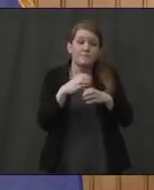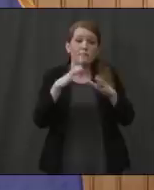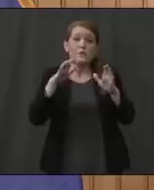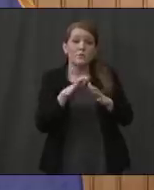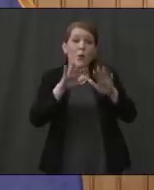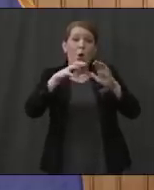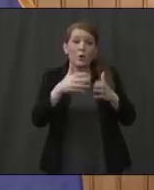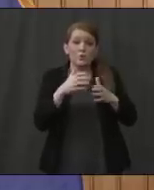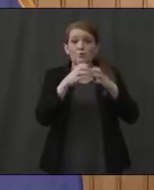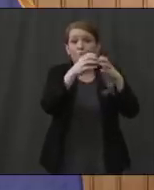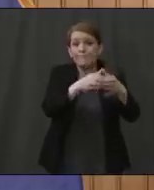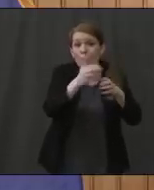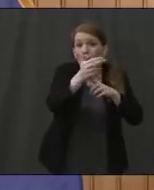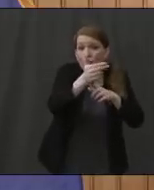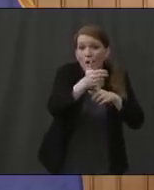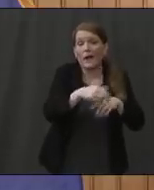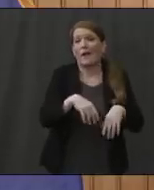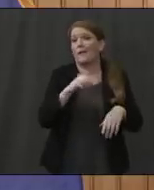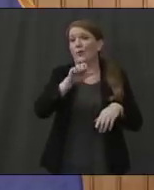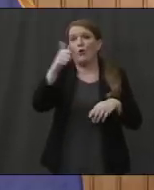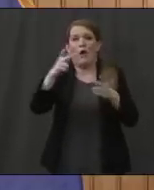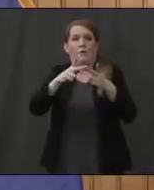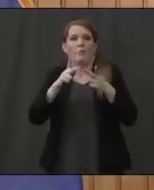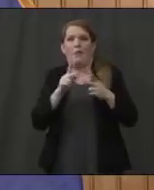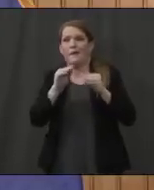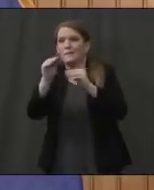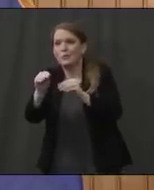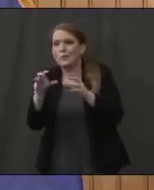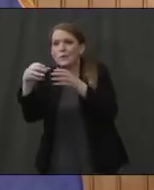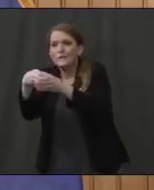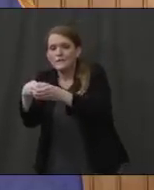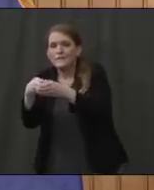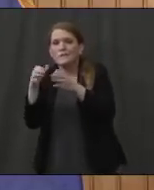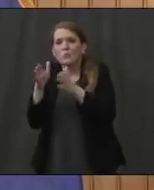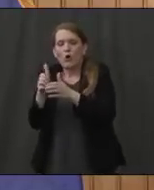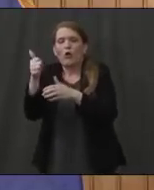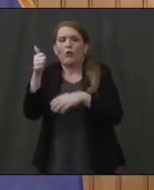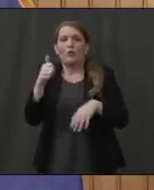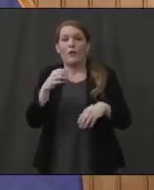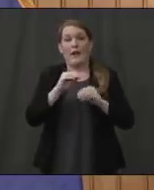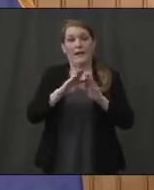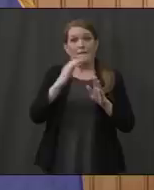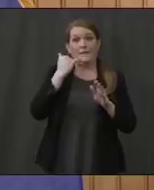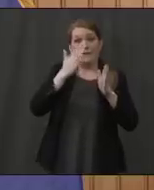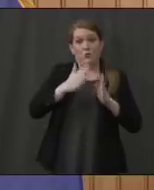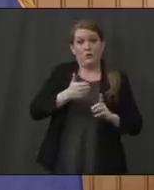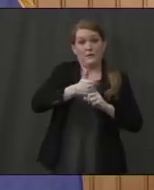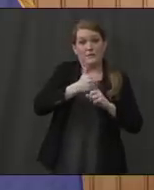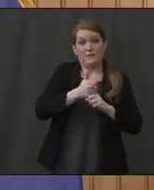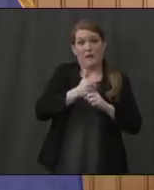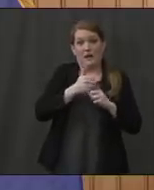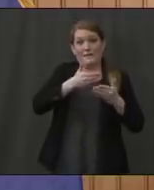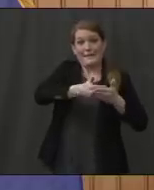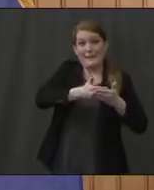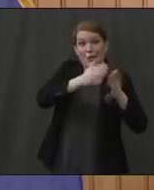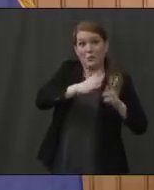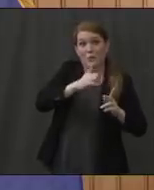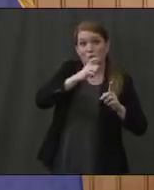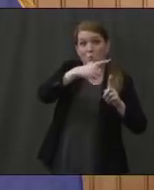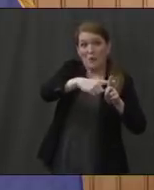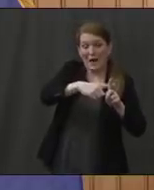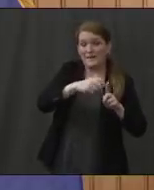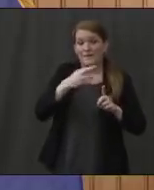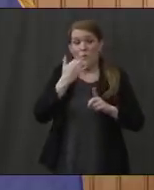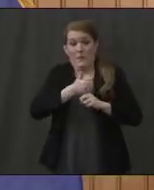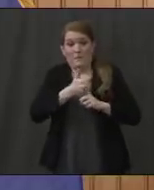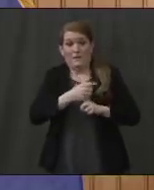facilities where we can move folks. And certainly anybody who's tested or was in contact with somebody who was tested, we're getting them separated. It's just dangerous as can be for